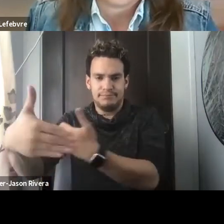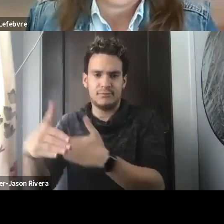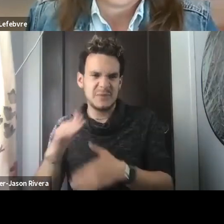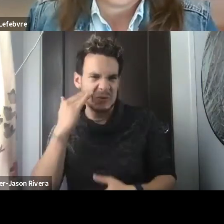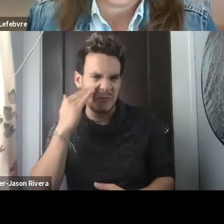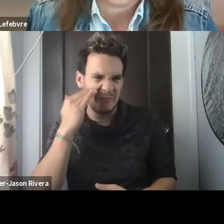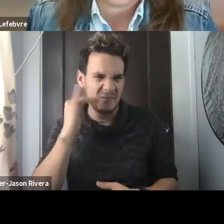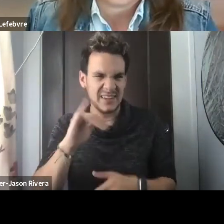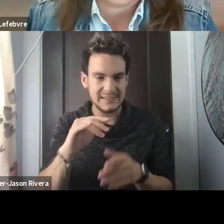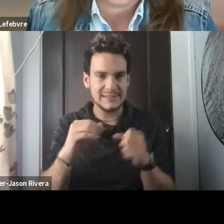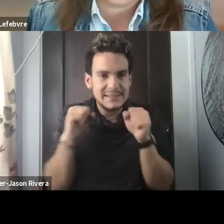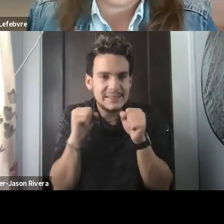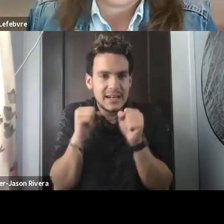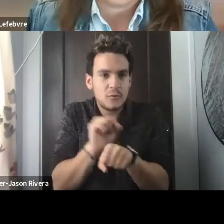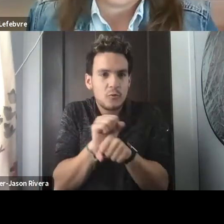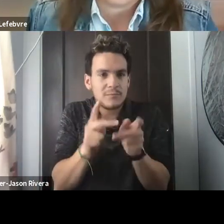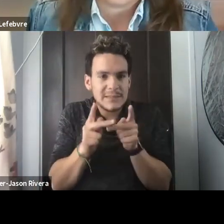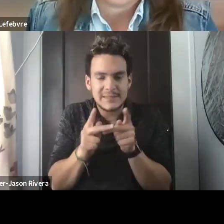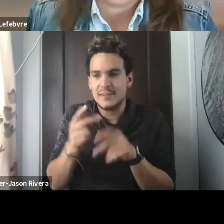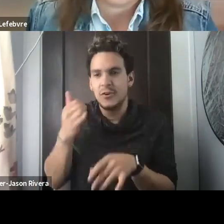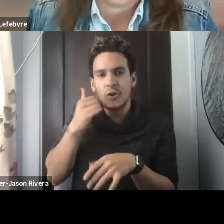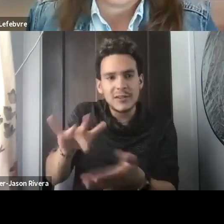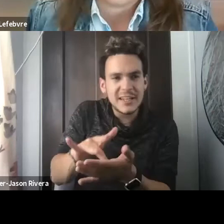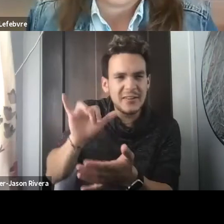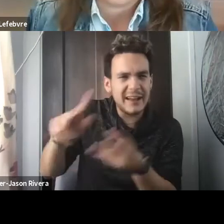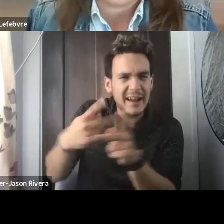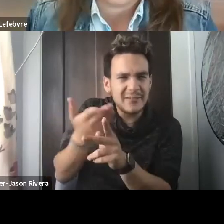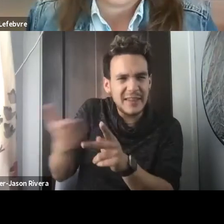the tight workstations and call centers, etc.